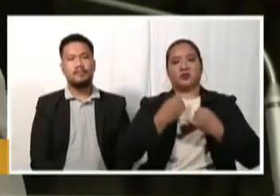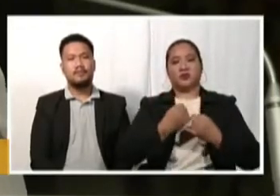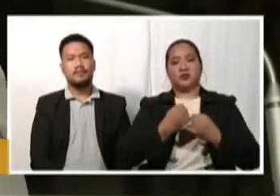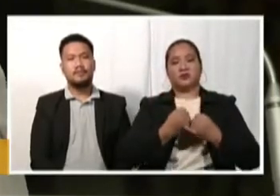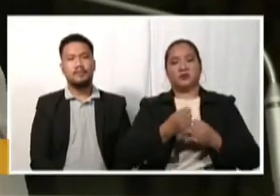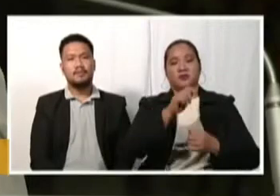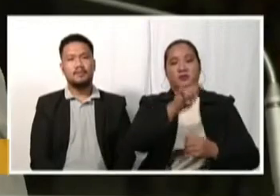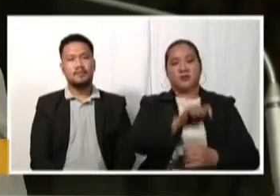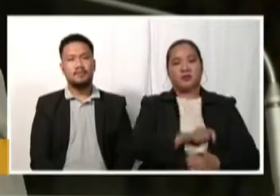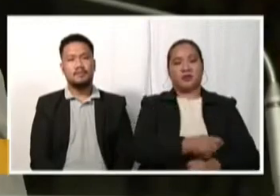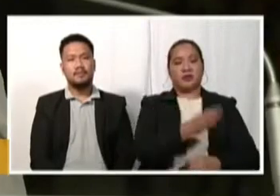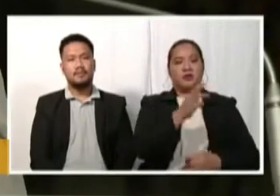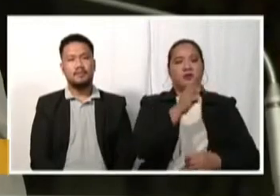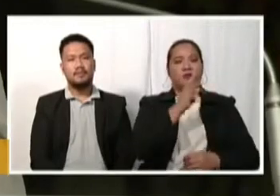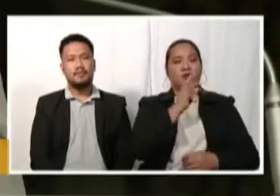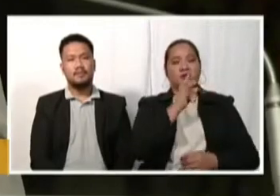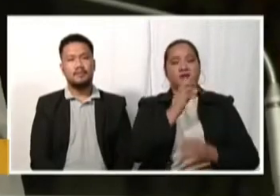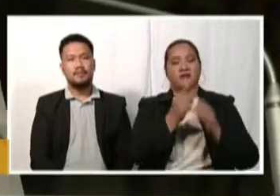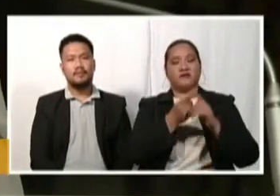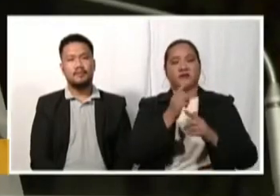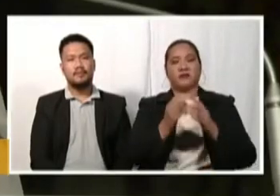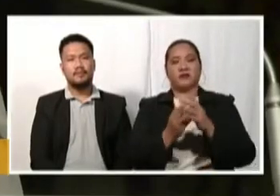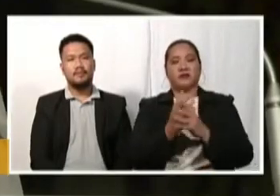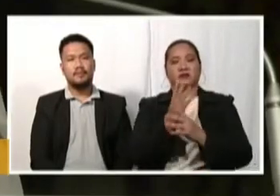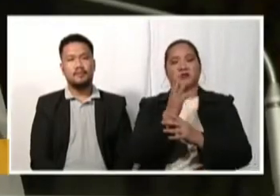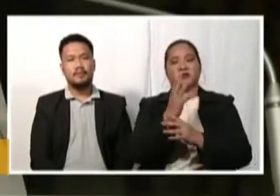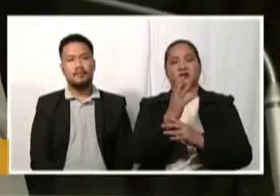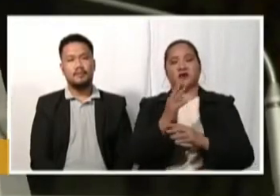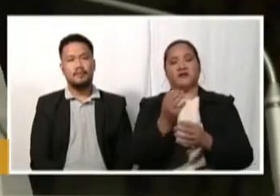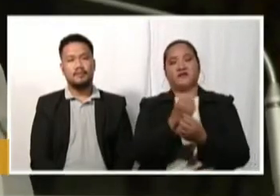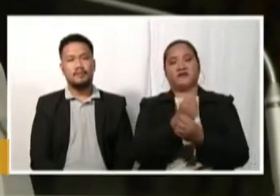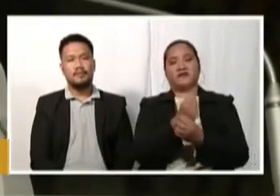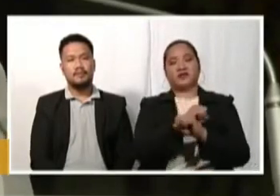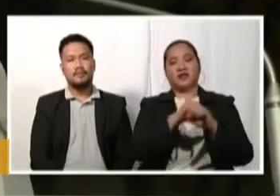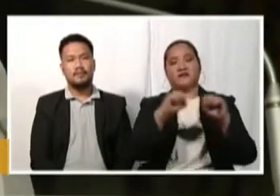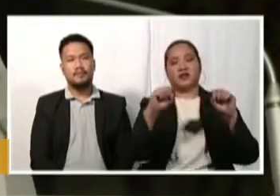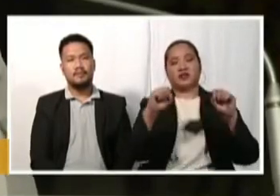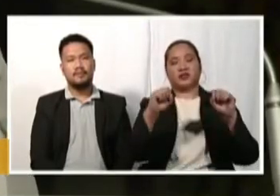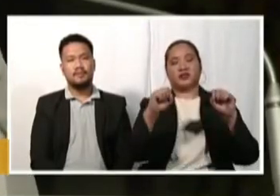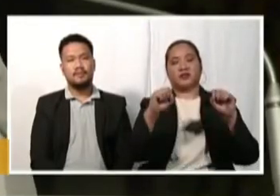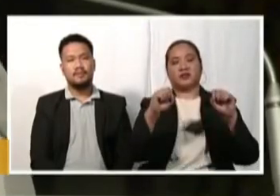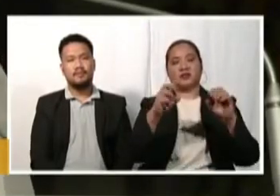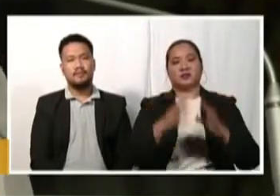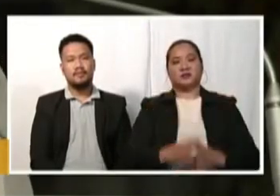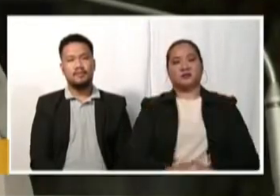water at the fountain of salvation.